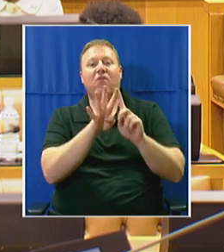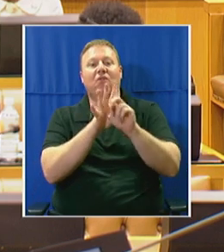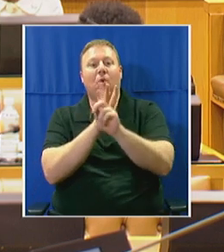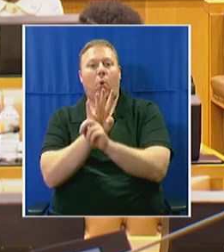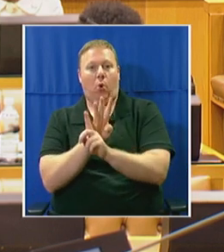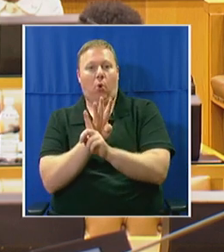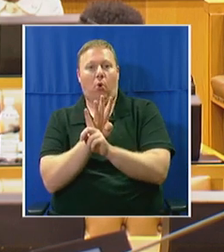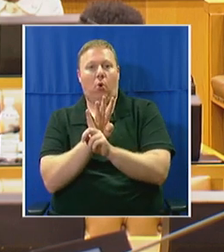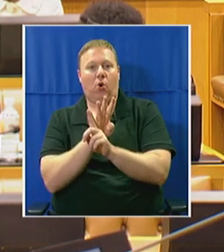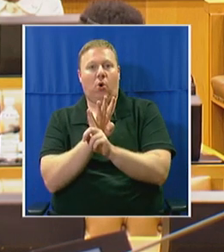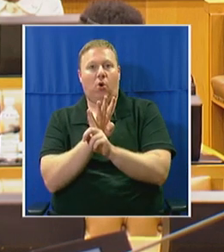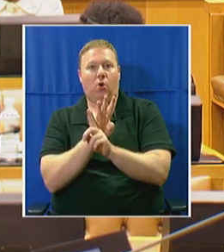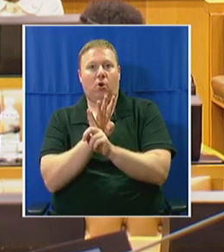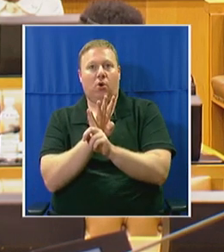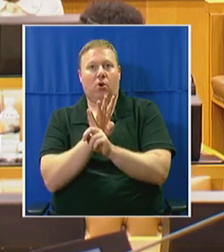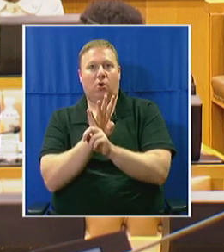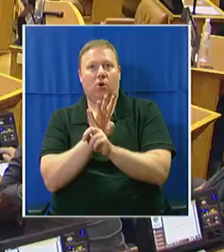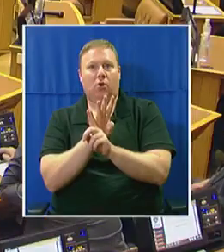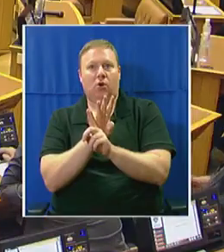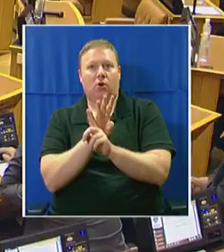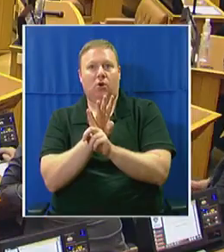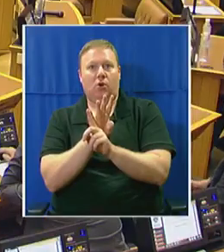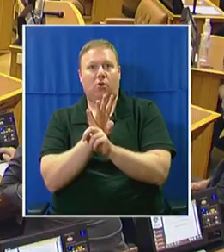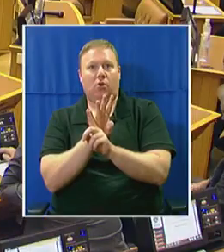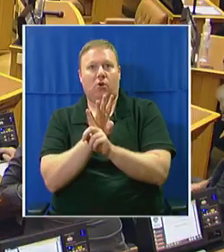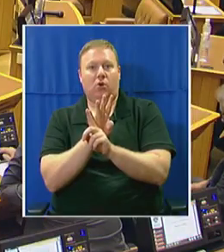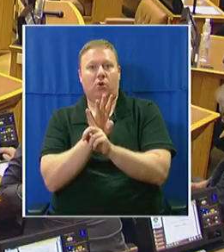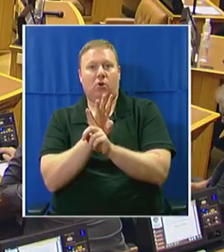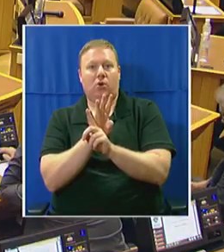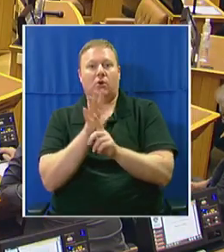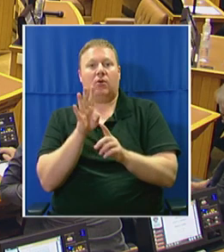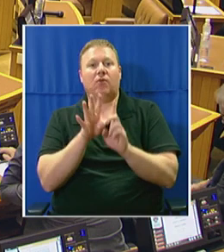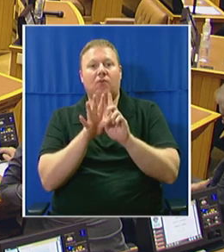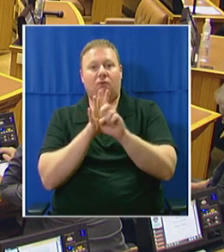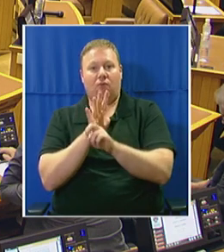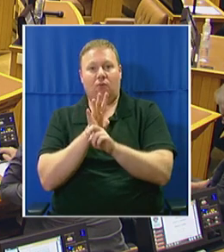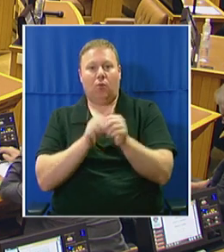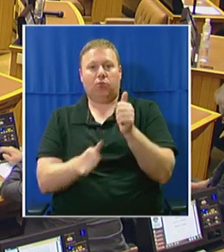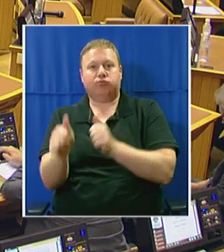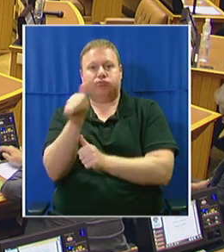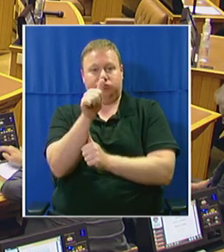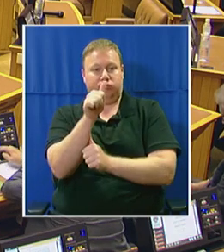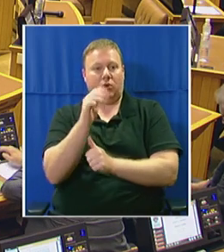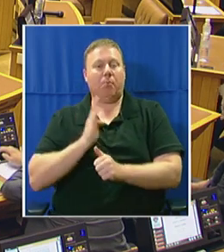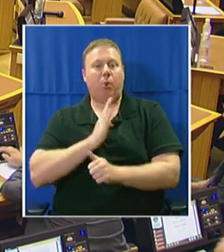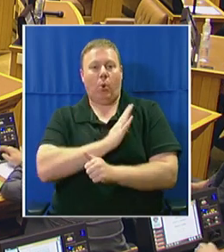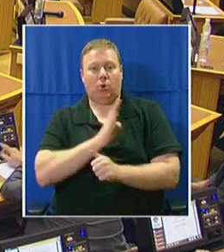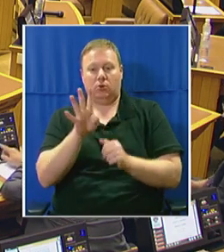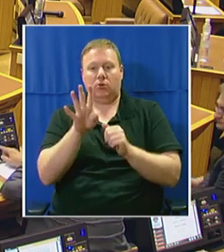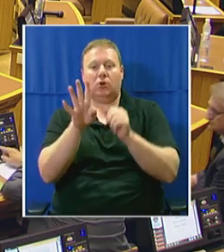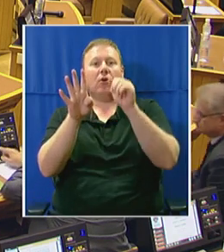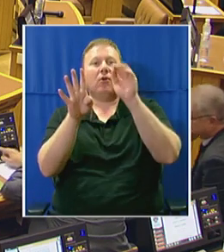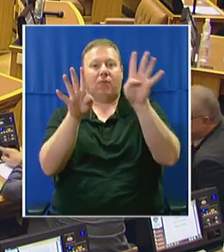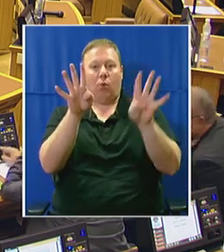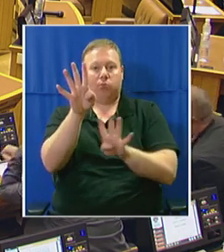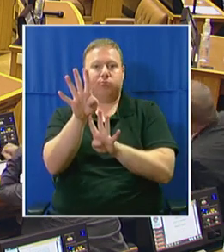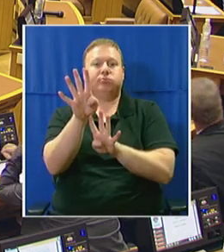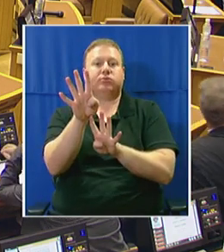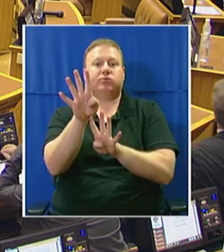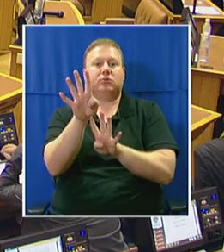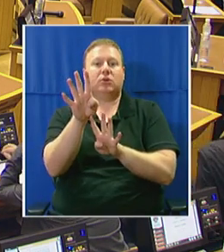and four as alternates to sering the Board of Trustees of this fund provided that two trustees and two